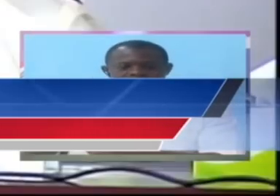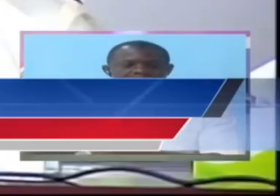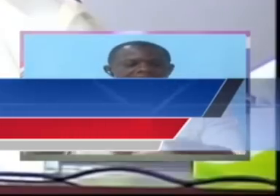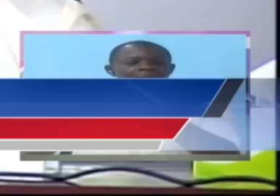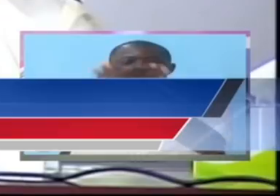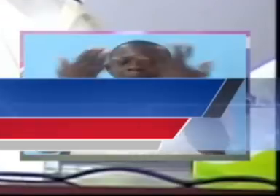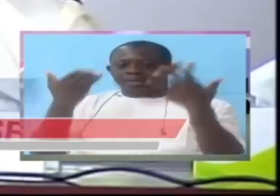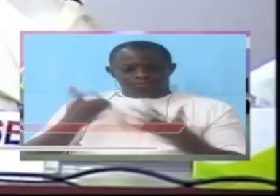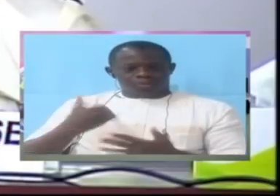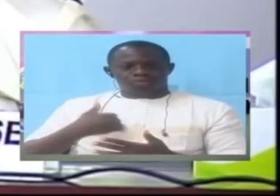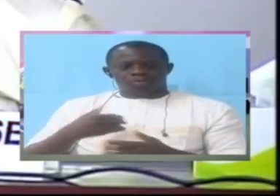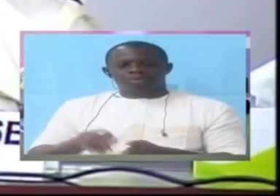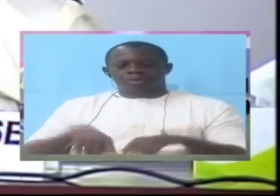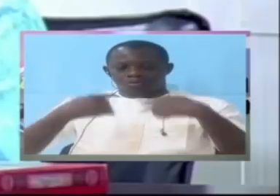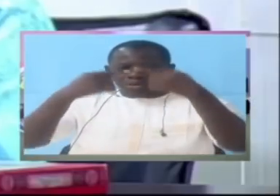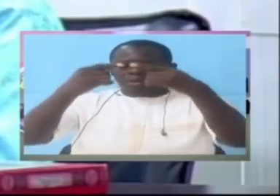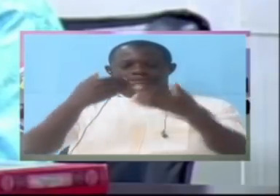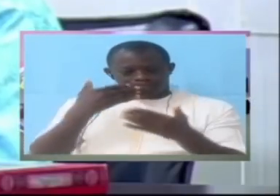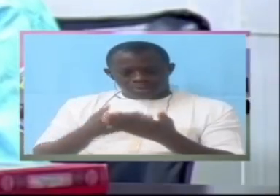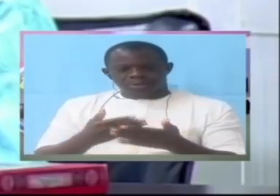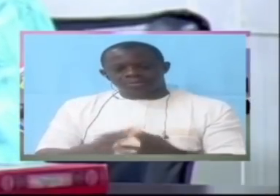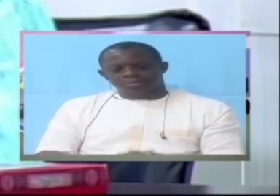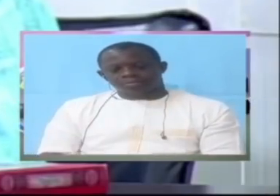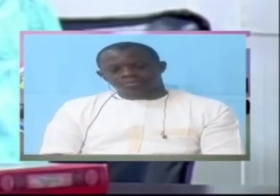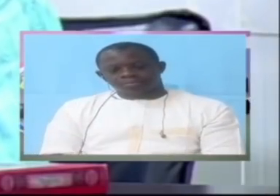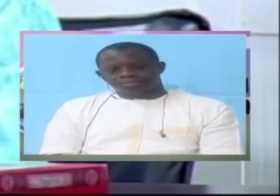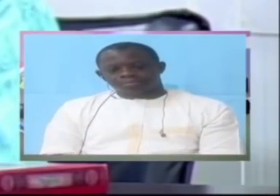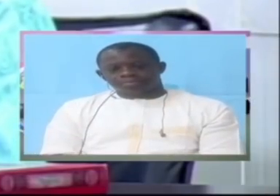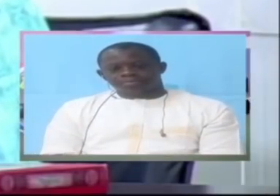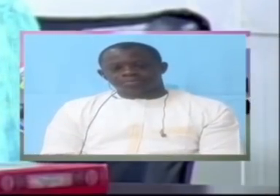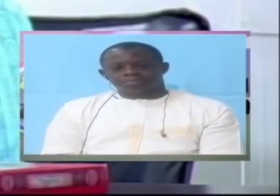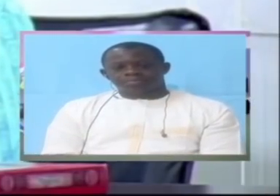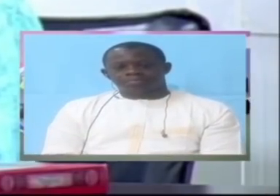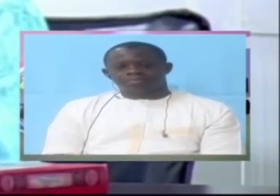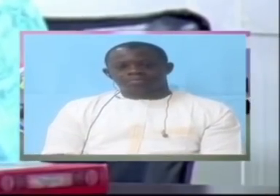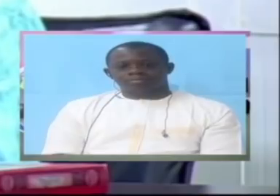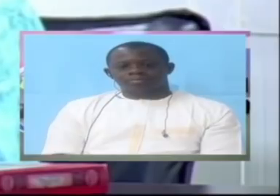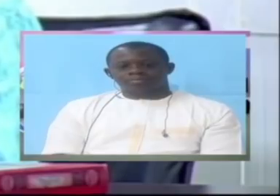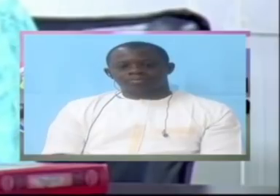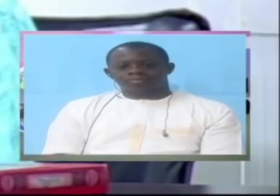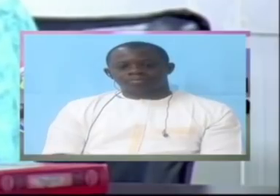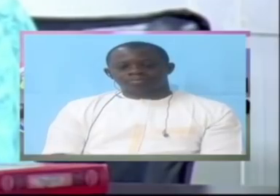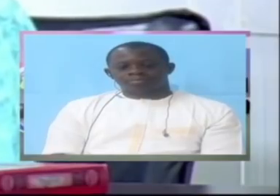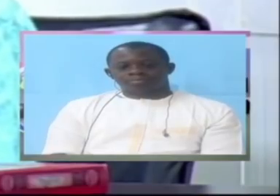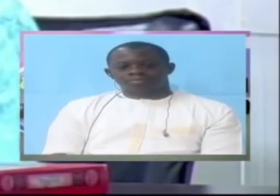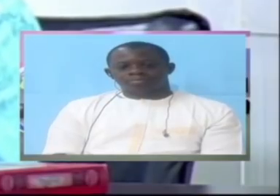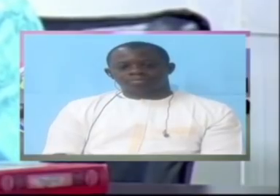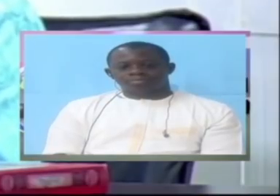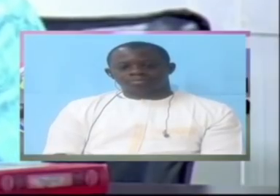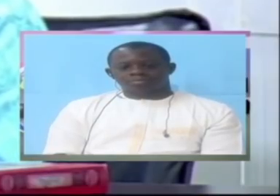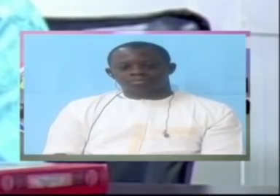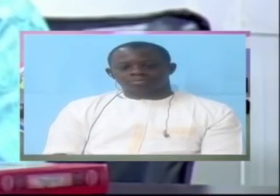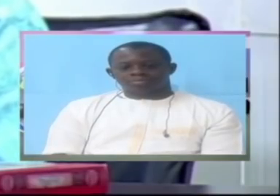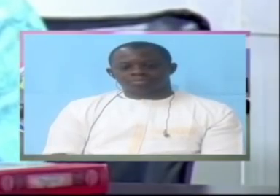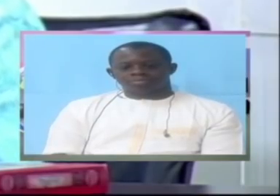1993 and lived in Bundung, trading in kola nut and eggs. He said in 2015, he was involved in a gold dust business